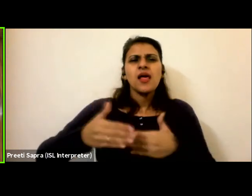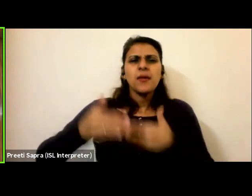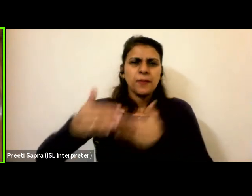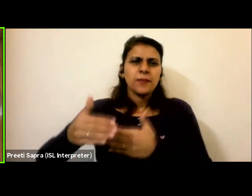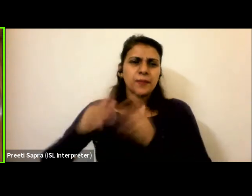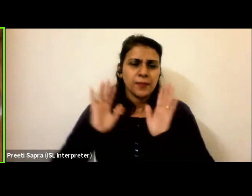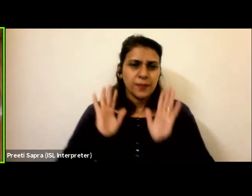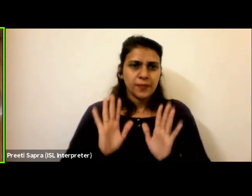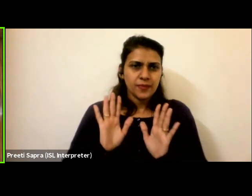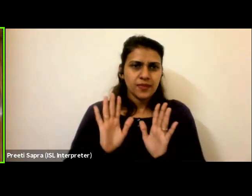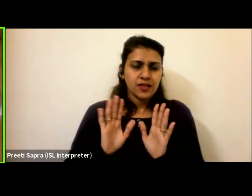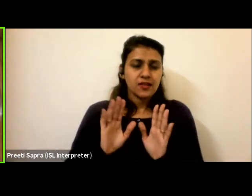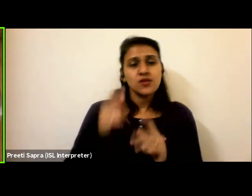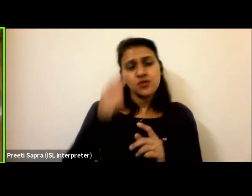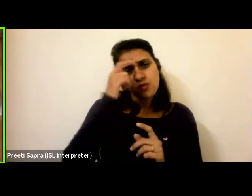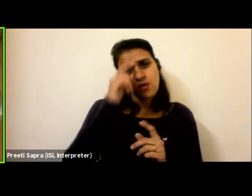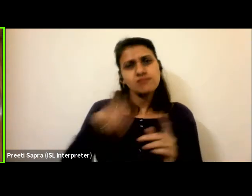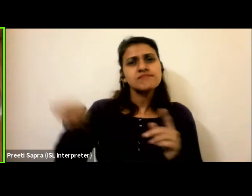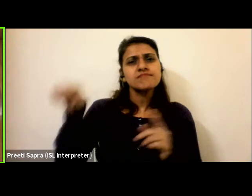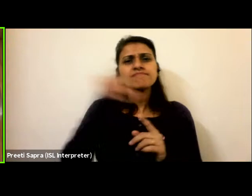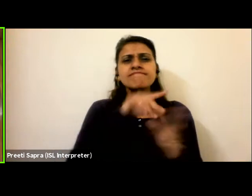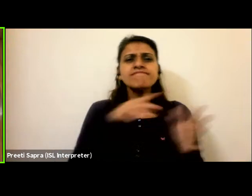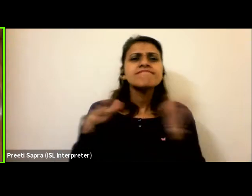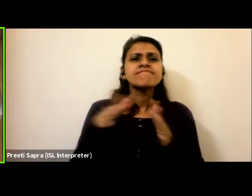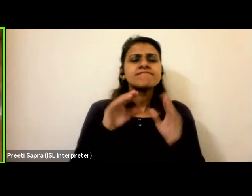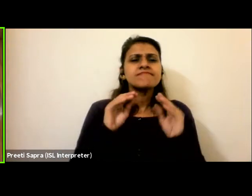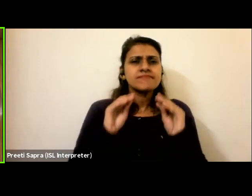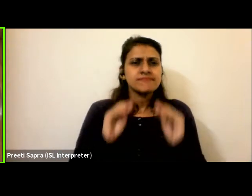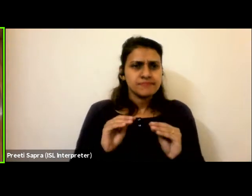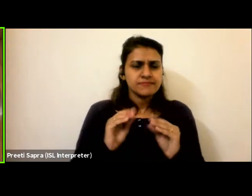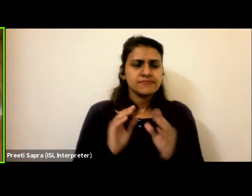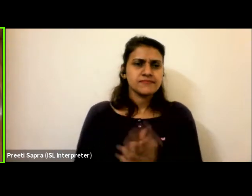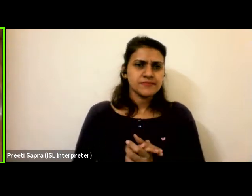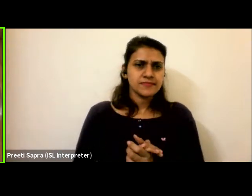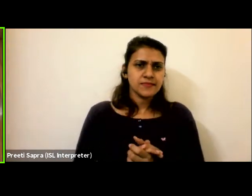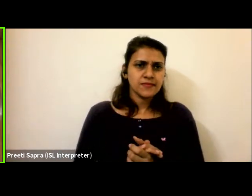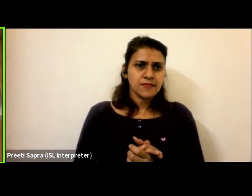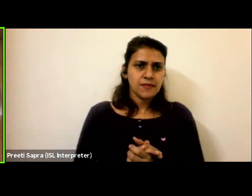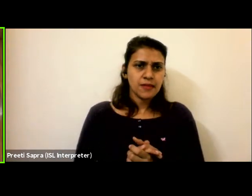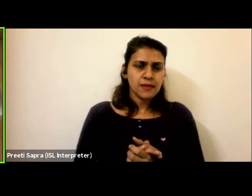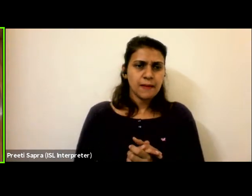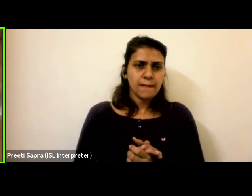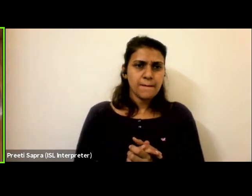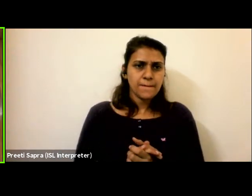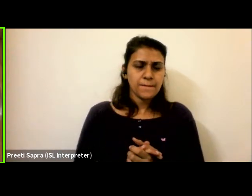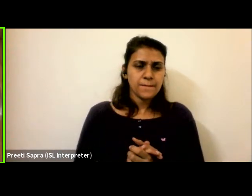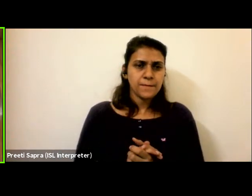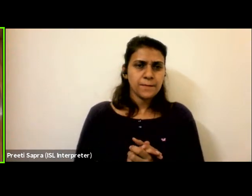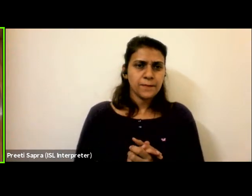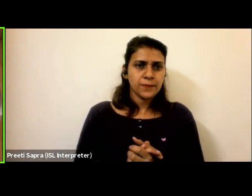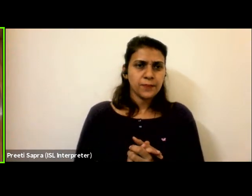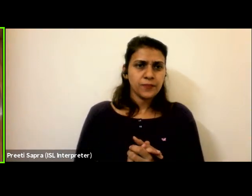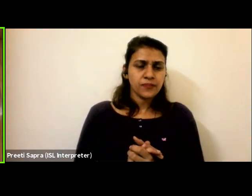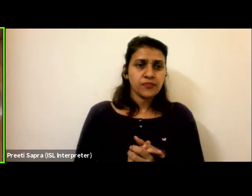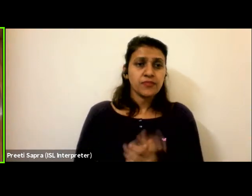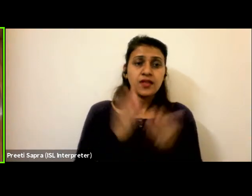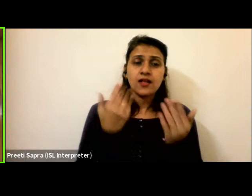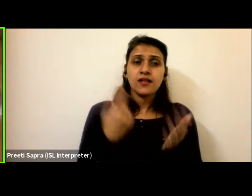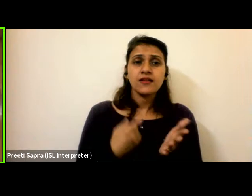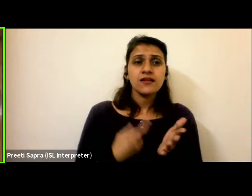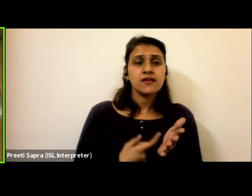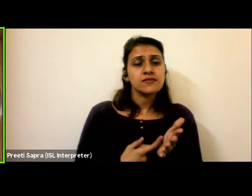limited geographies. The Right of Persons with Disabilities Act